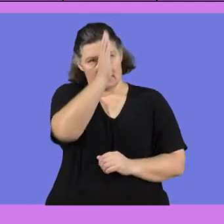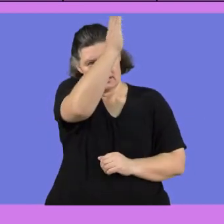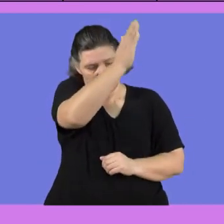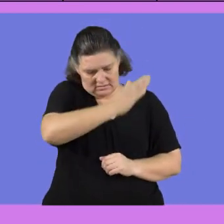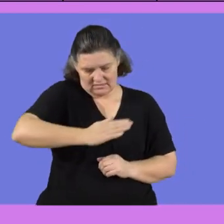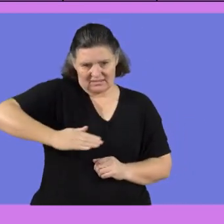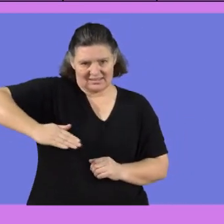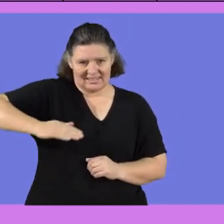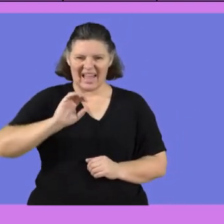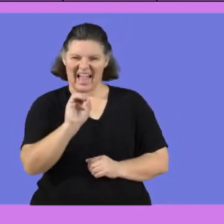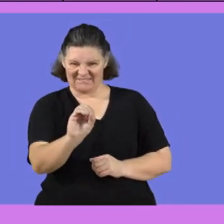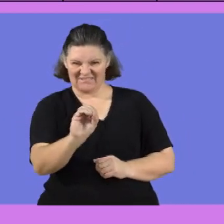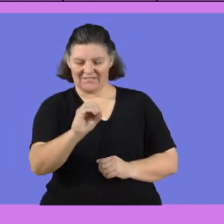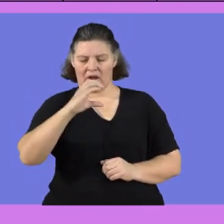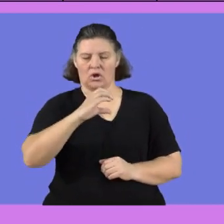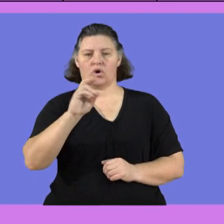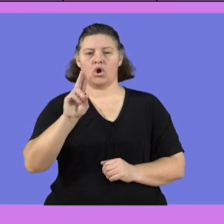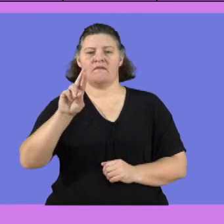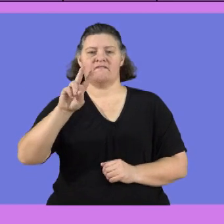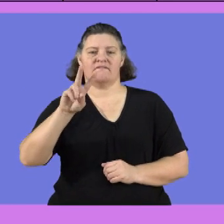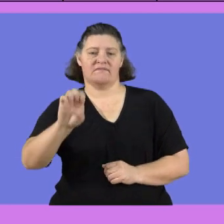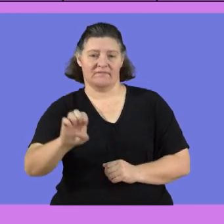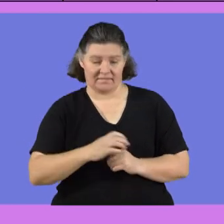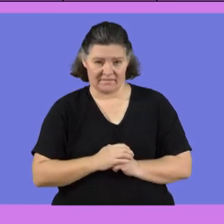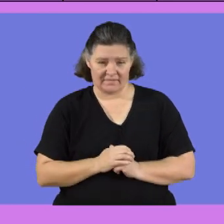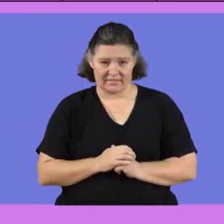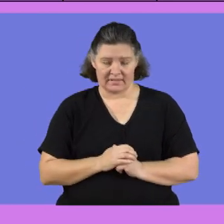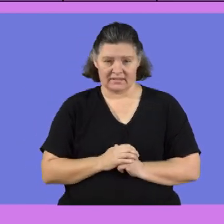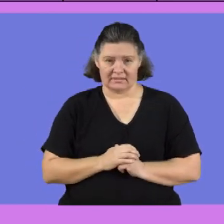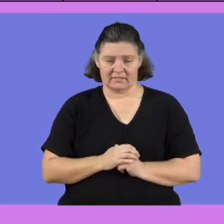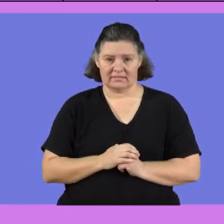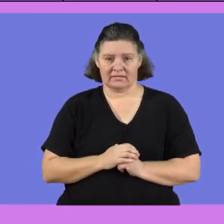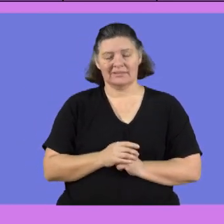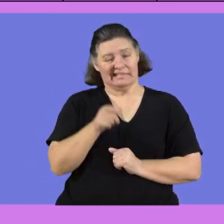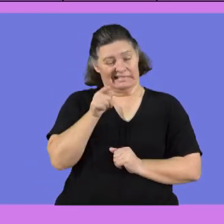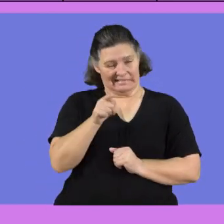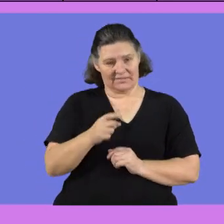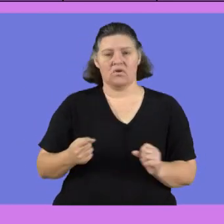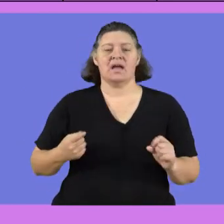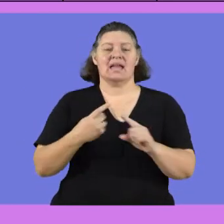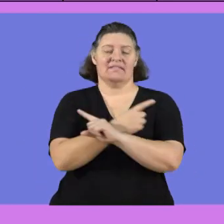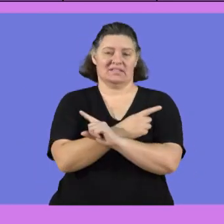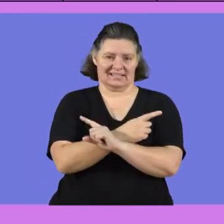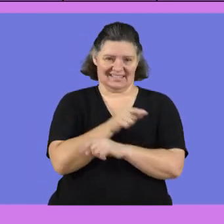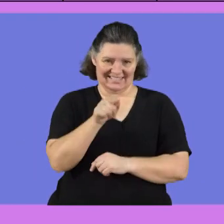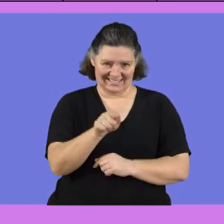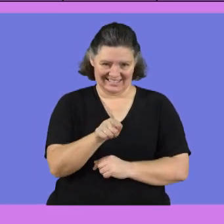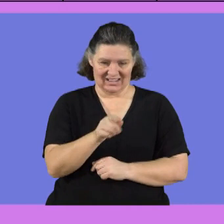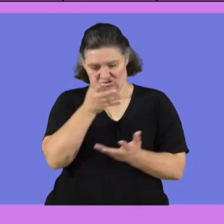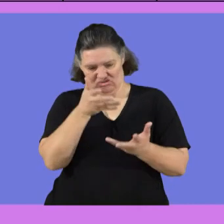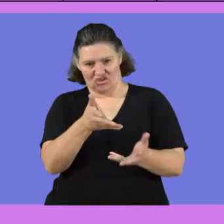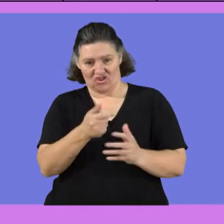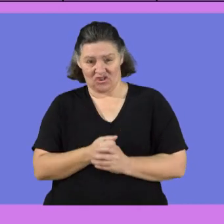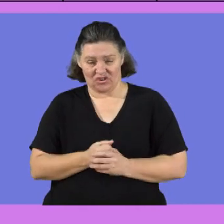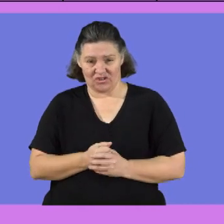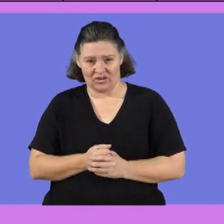straight line now. This now, it is becoming a curve. So this is the graph that we need to draw.